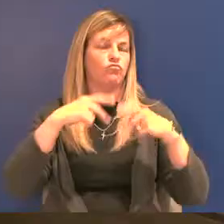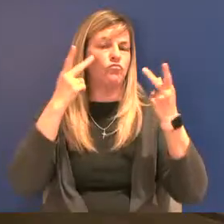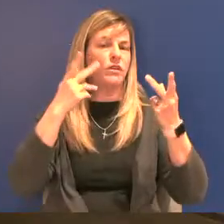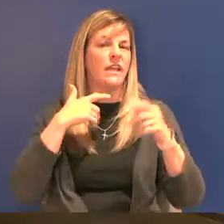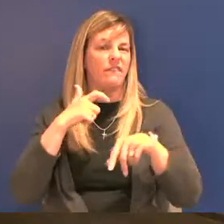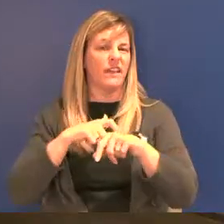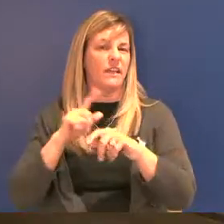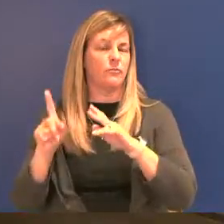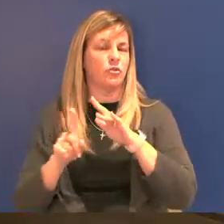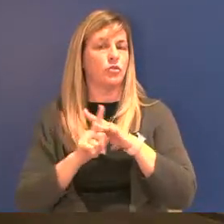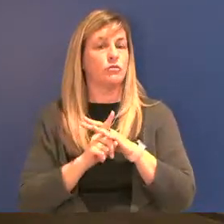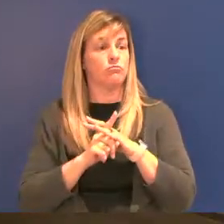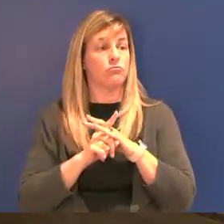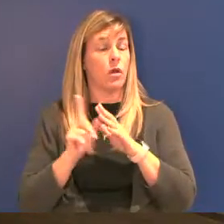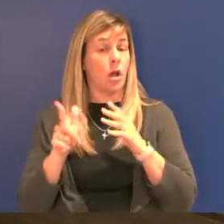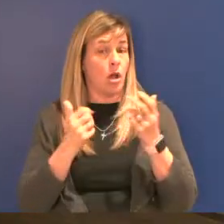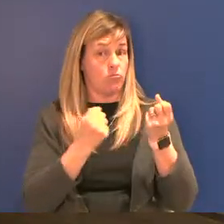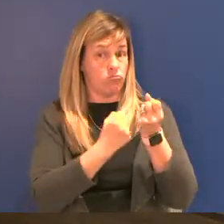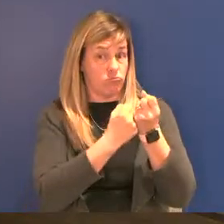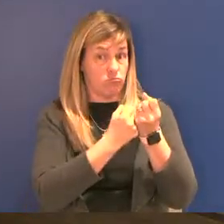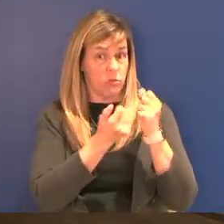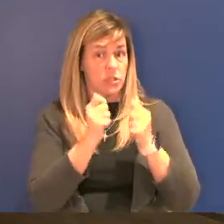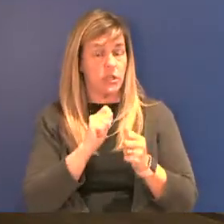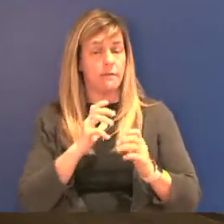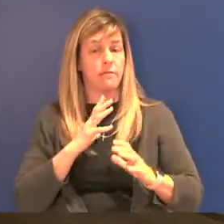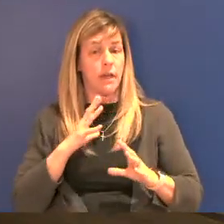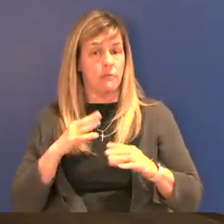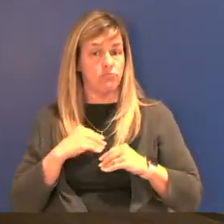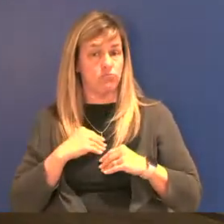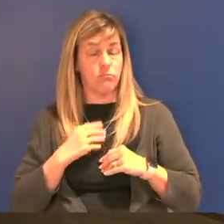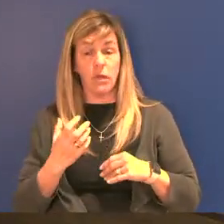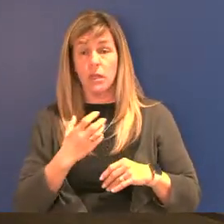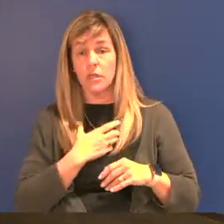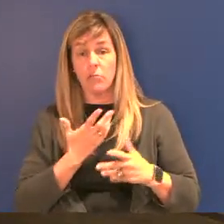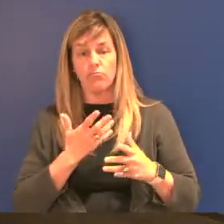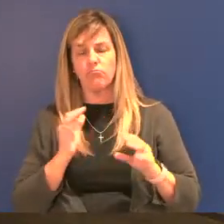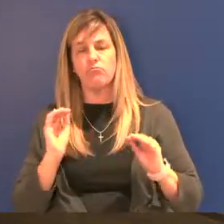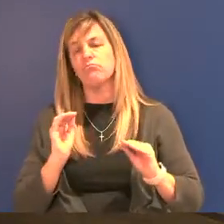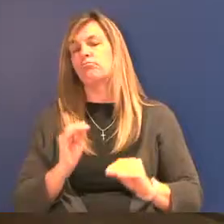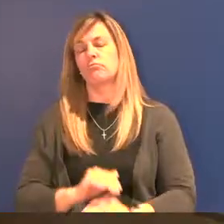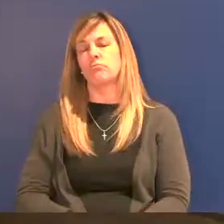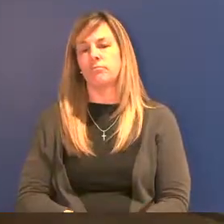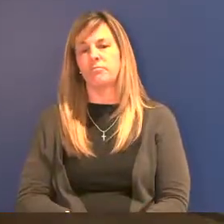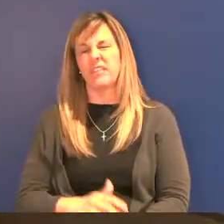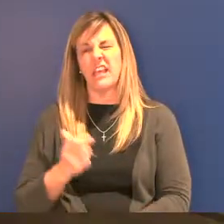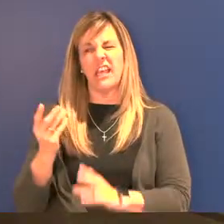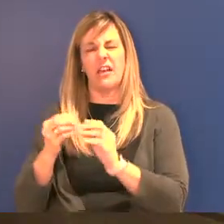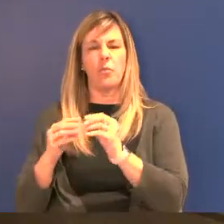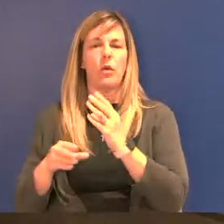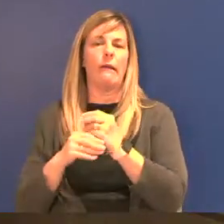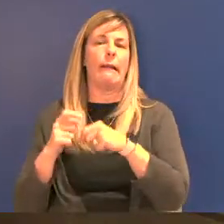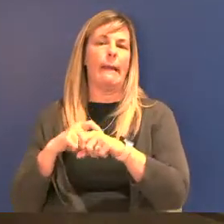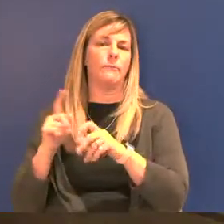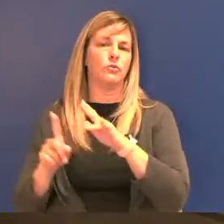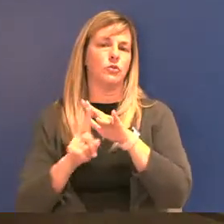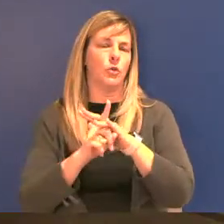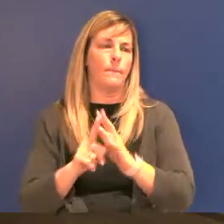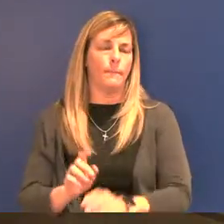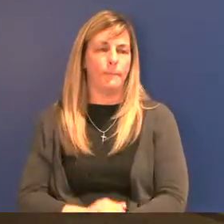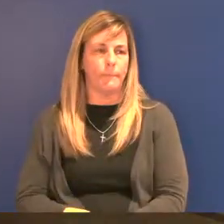All those in favor of that change? Say aye. Aye. Any opposed? All right. We'll switch the order so he's got some extra time. Ms. Coatney?